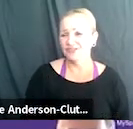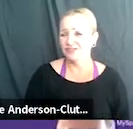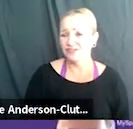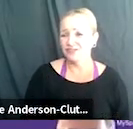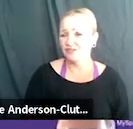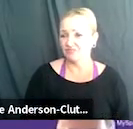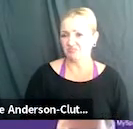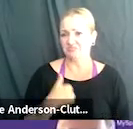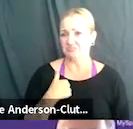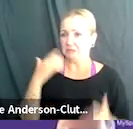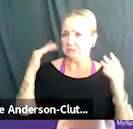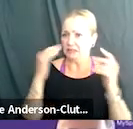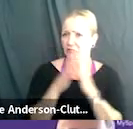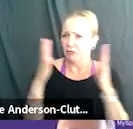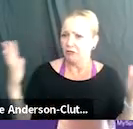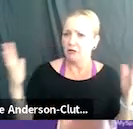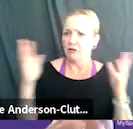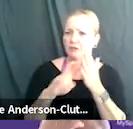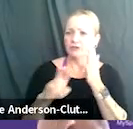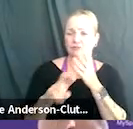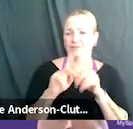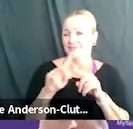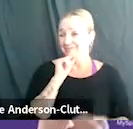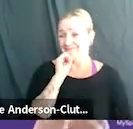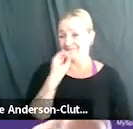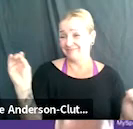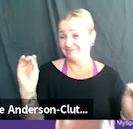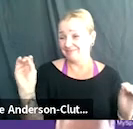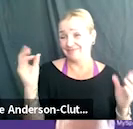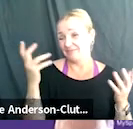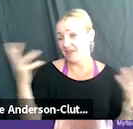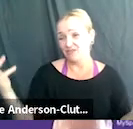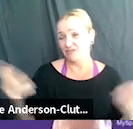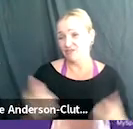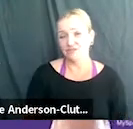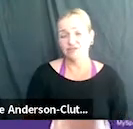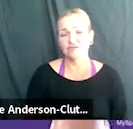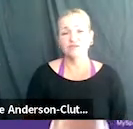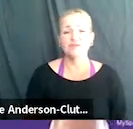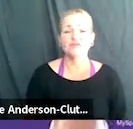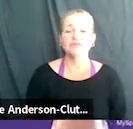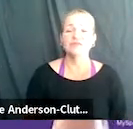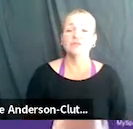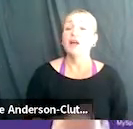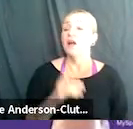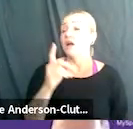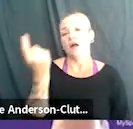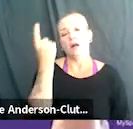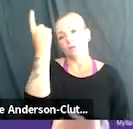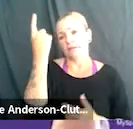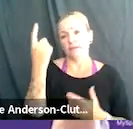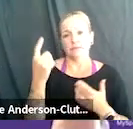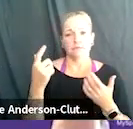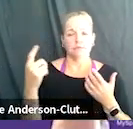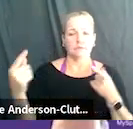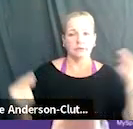what often happens is that, questions about OCD come up. And what I try to do